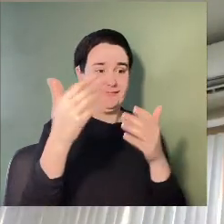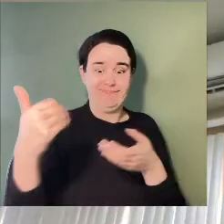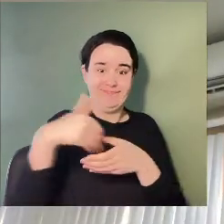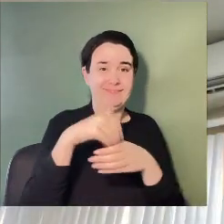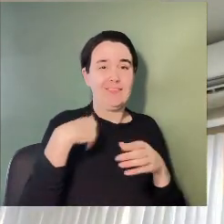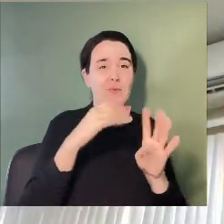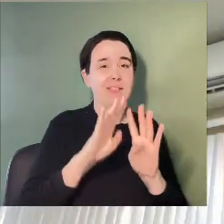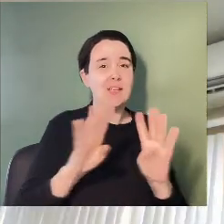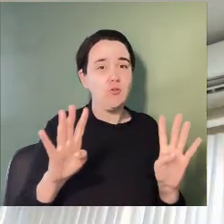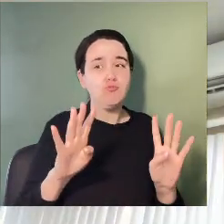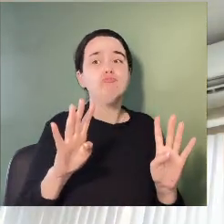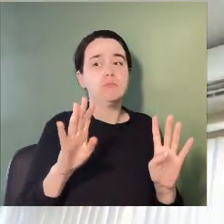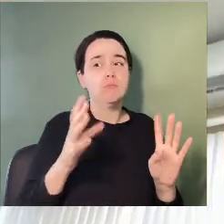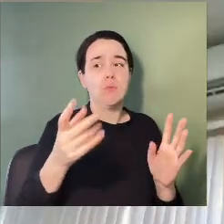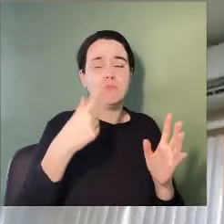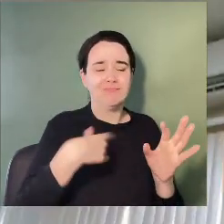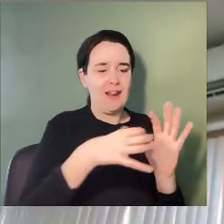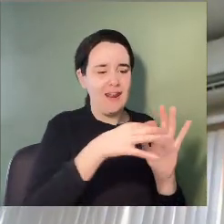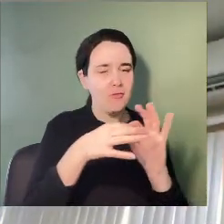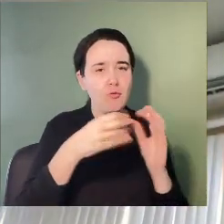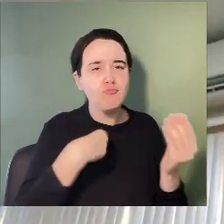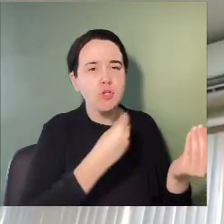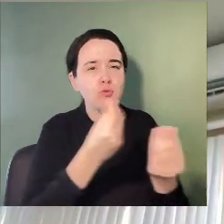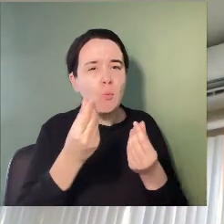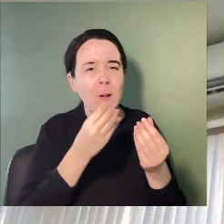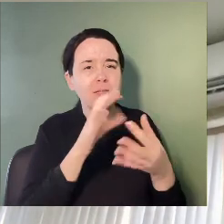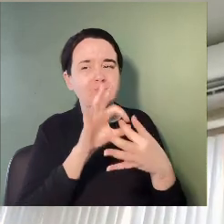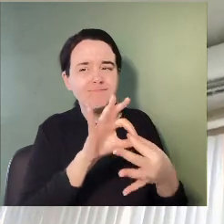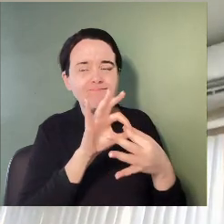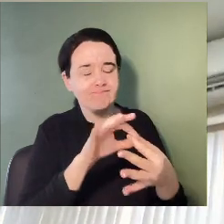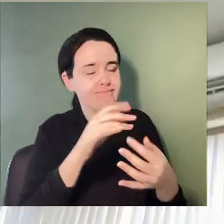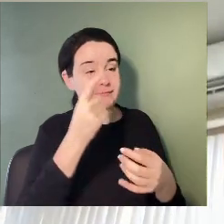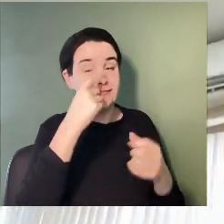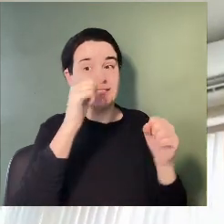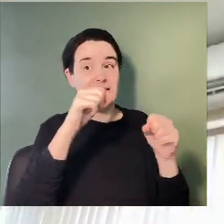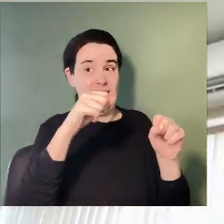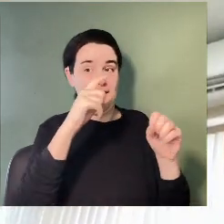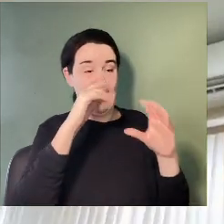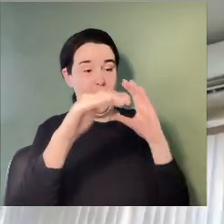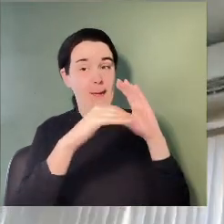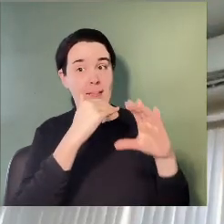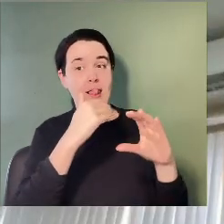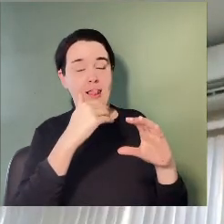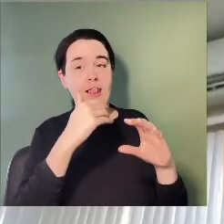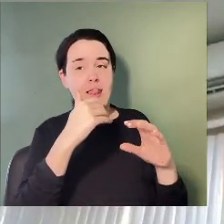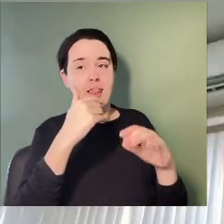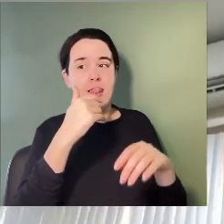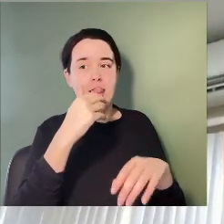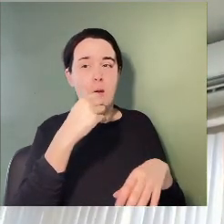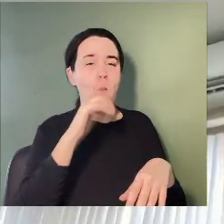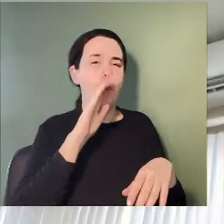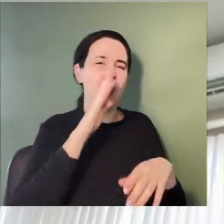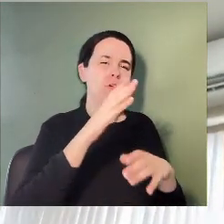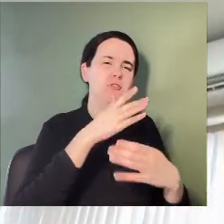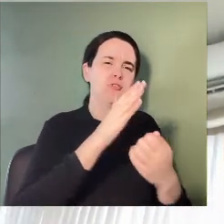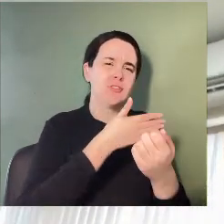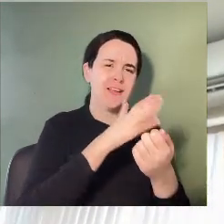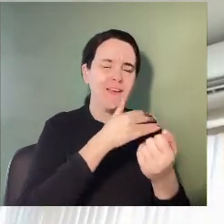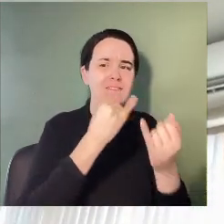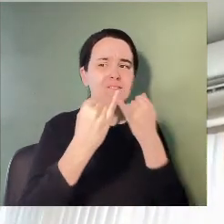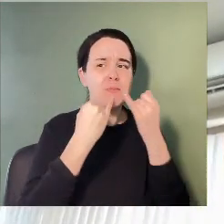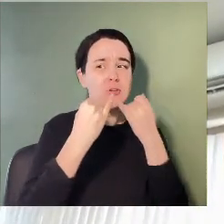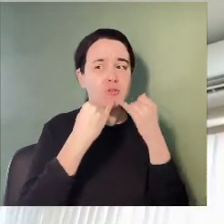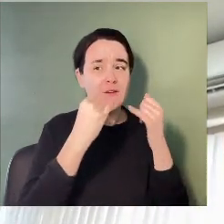links and resources from us. But also, if you can send an email, Ryan, well, we will share the information and you can send